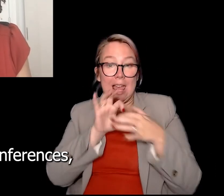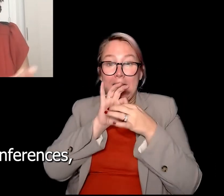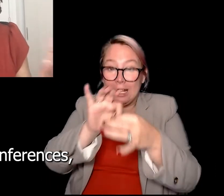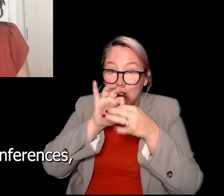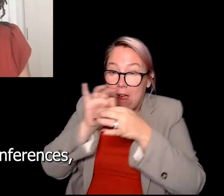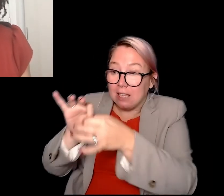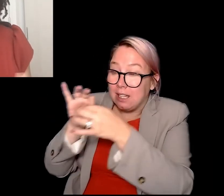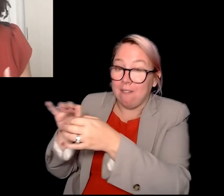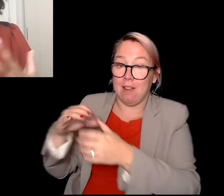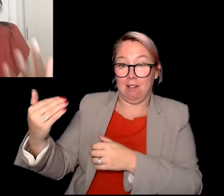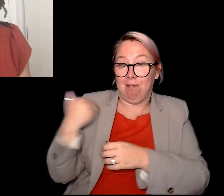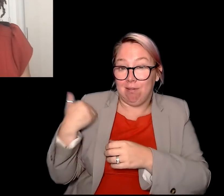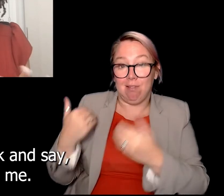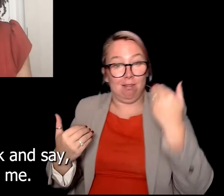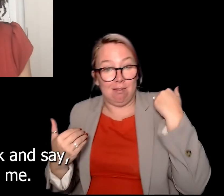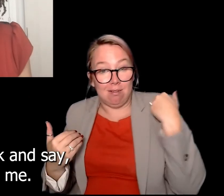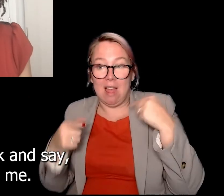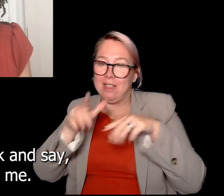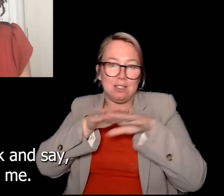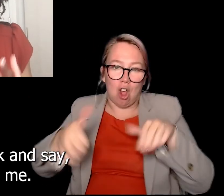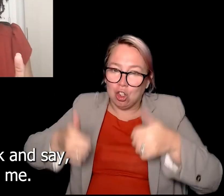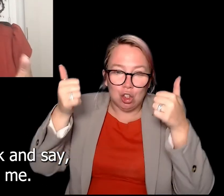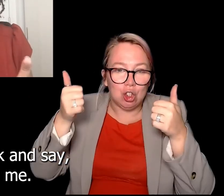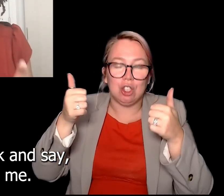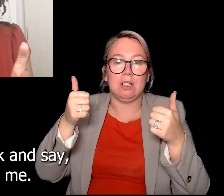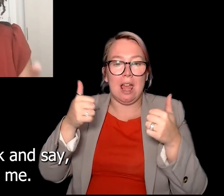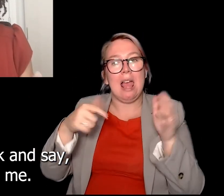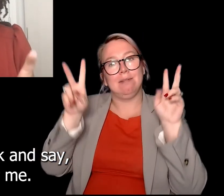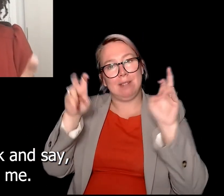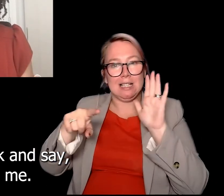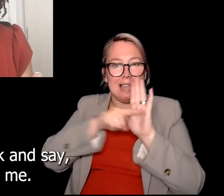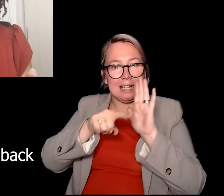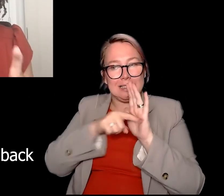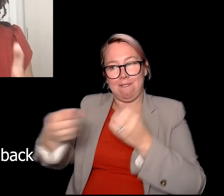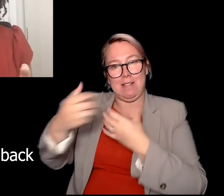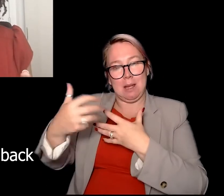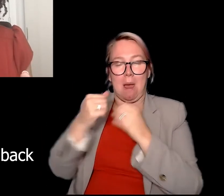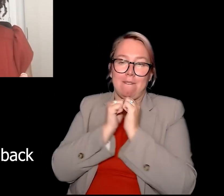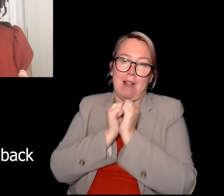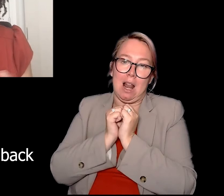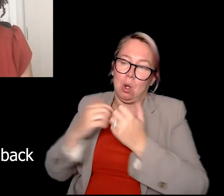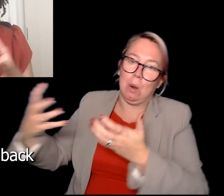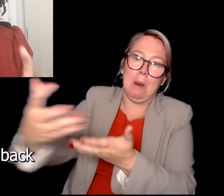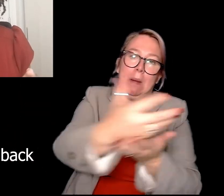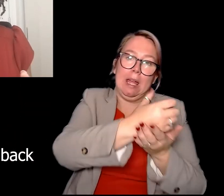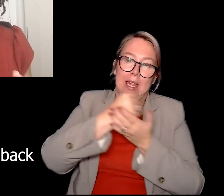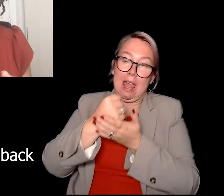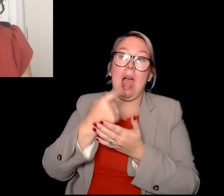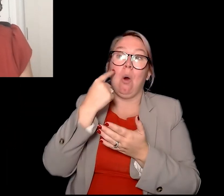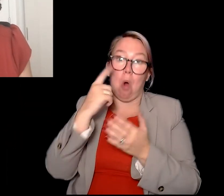to go like yours, right? And interact and have people give feedback and say, this is why this is not for me. I think that negative feedback is